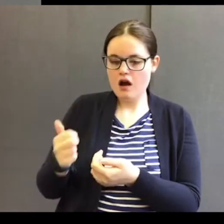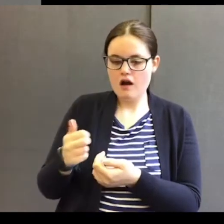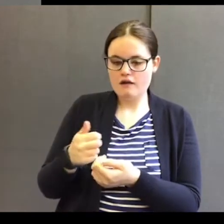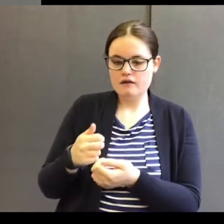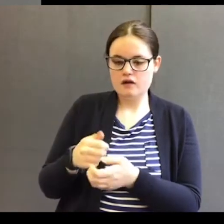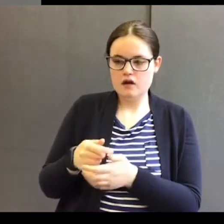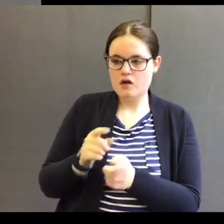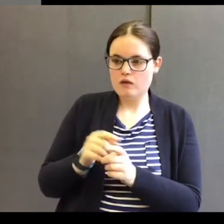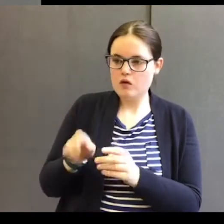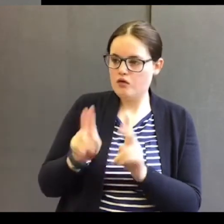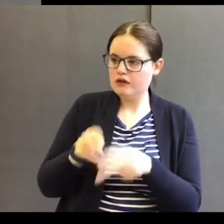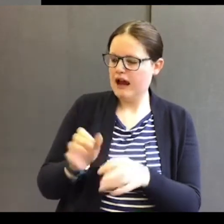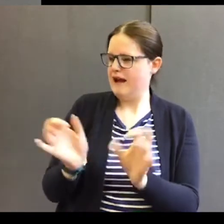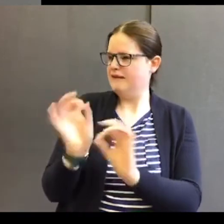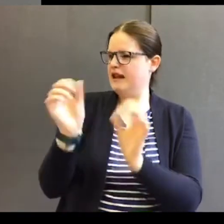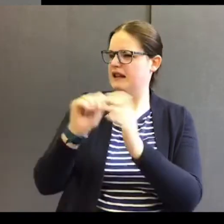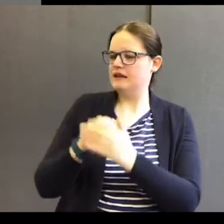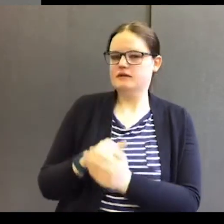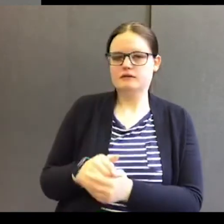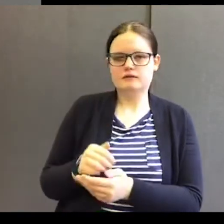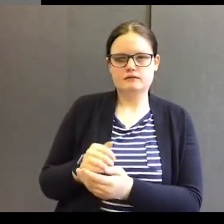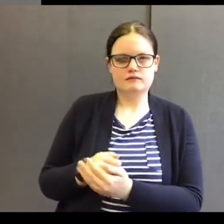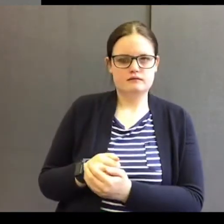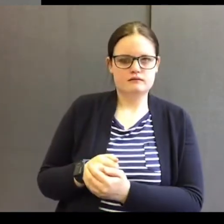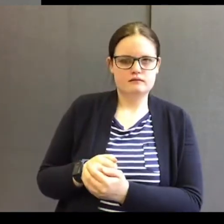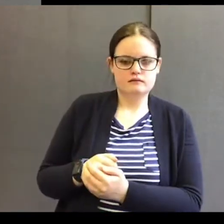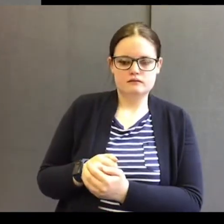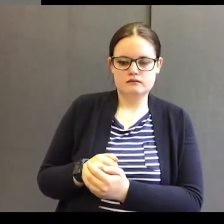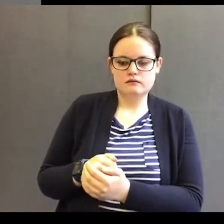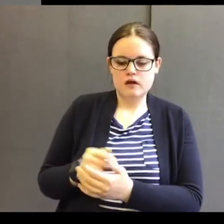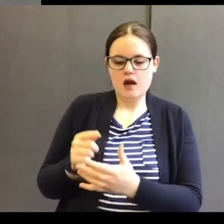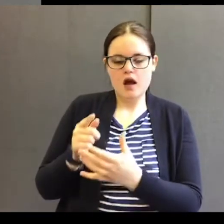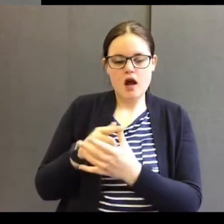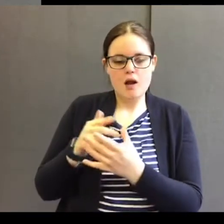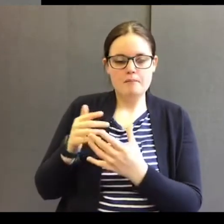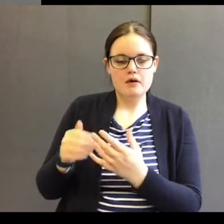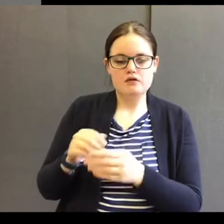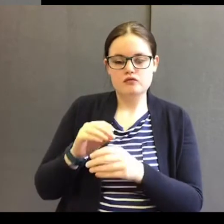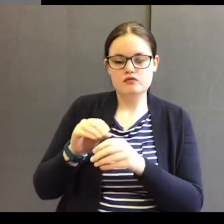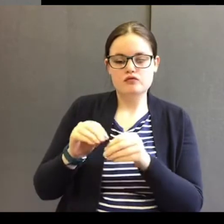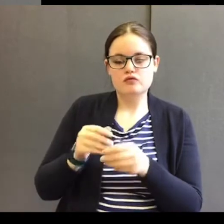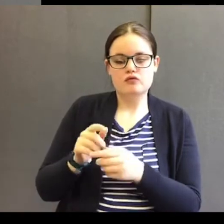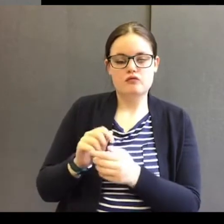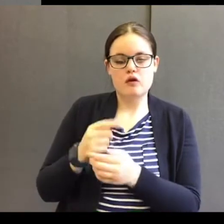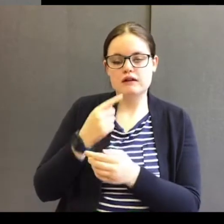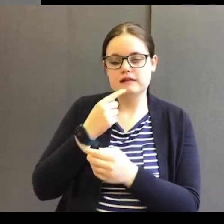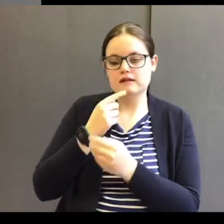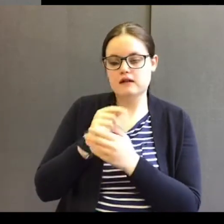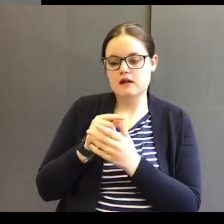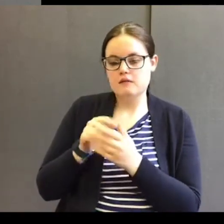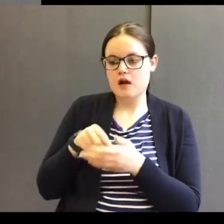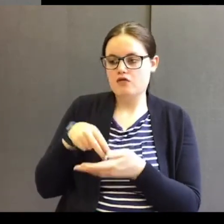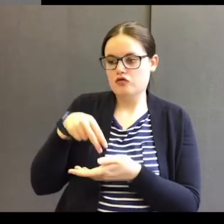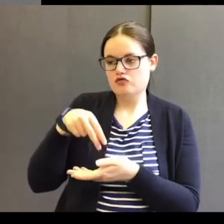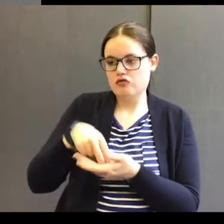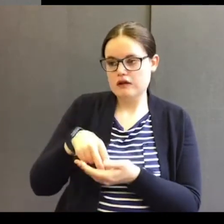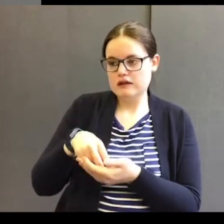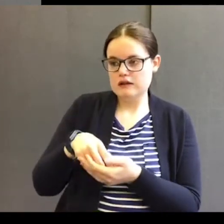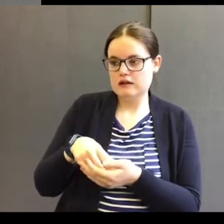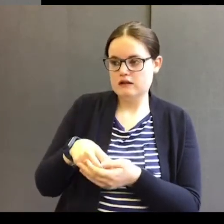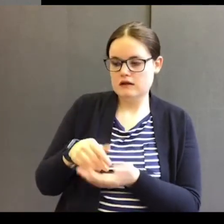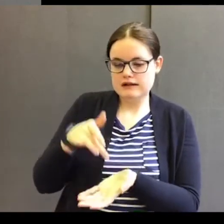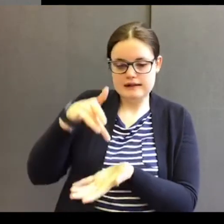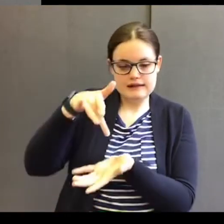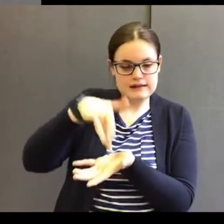after we all die. And therefore, what the apostles taught, where the resurrection